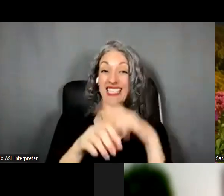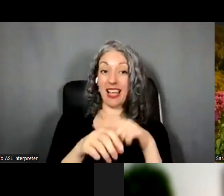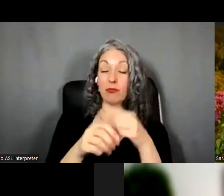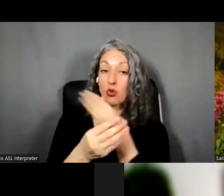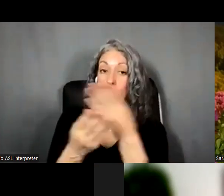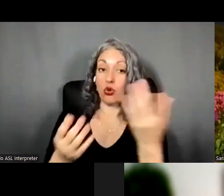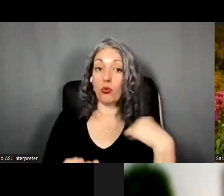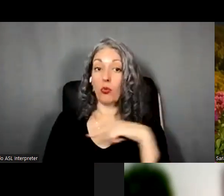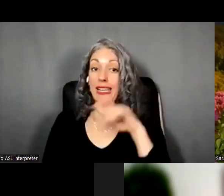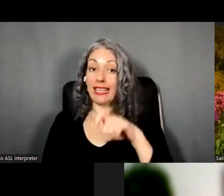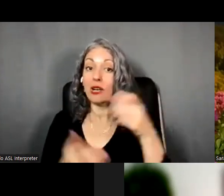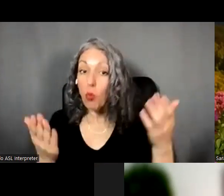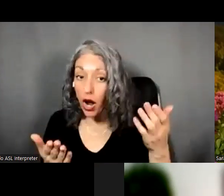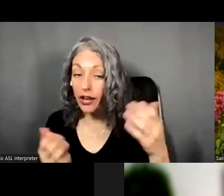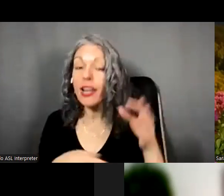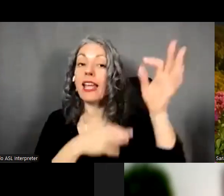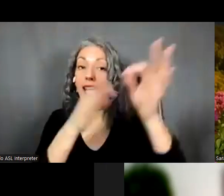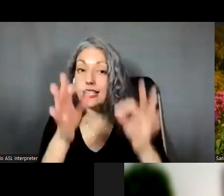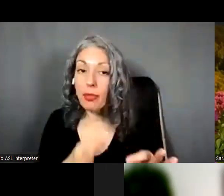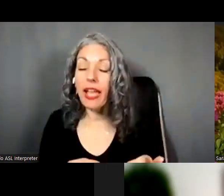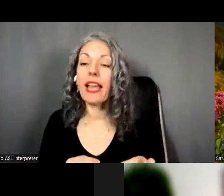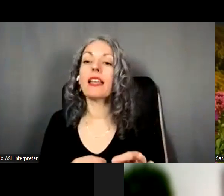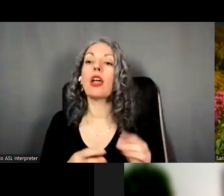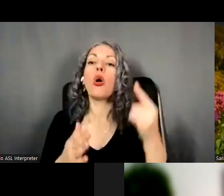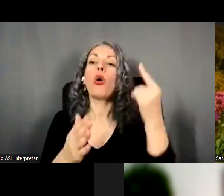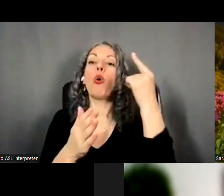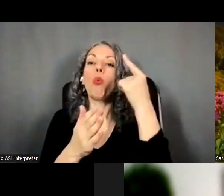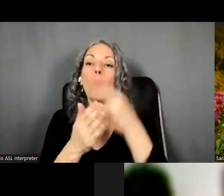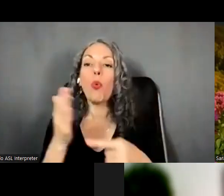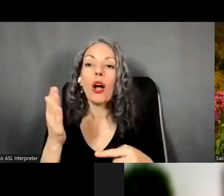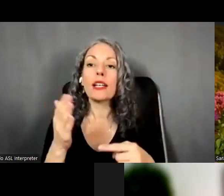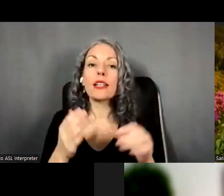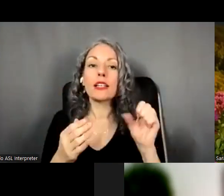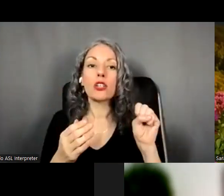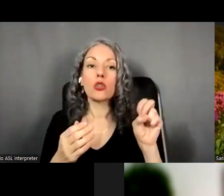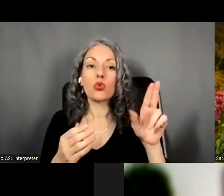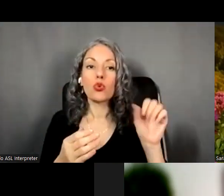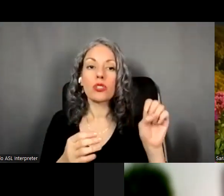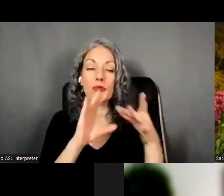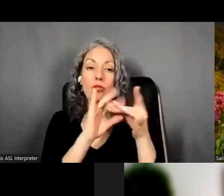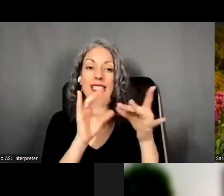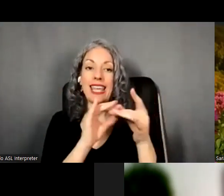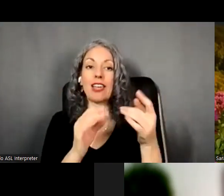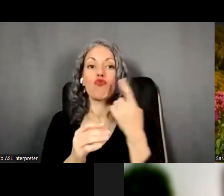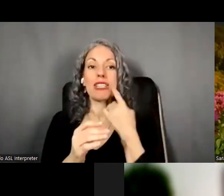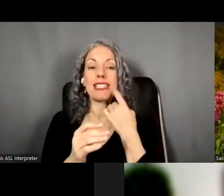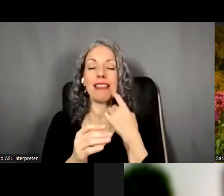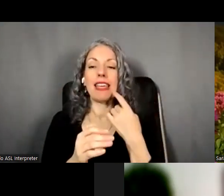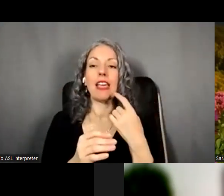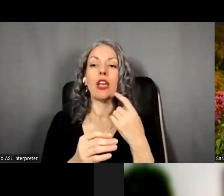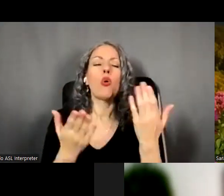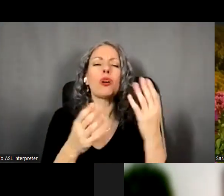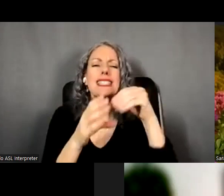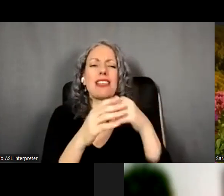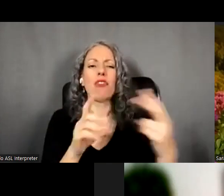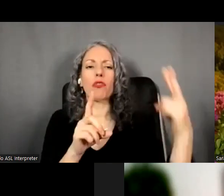were, really going over what Susan was talking about earlier, that what goes into an application. So